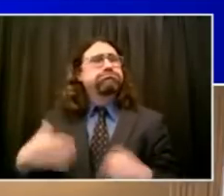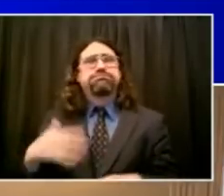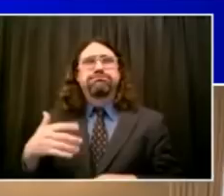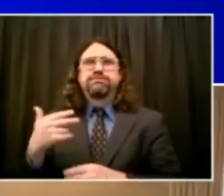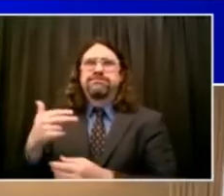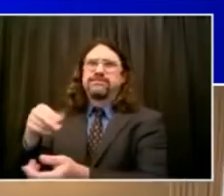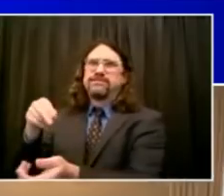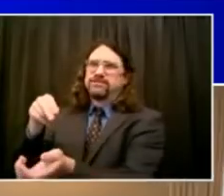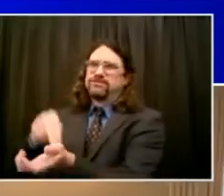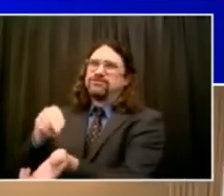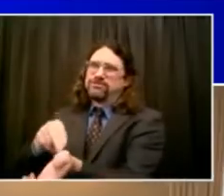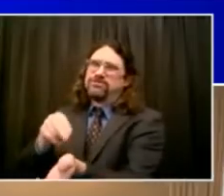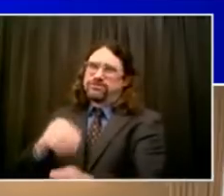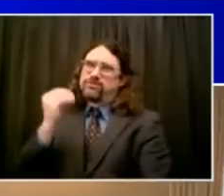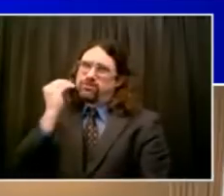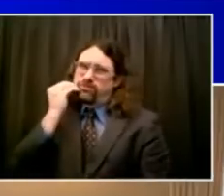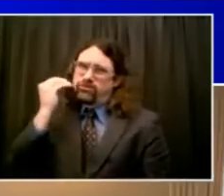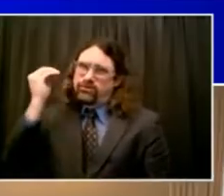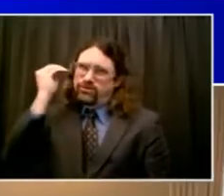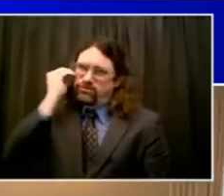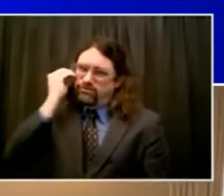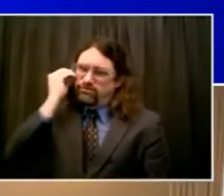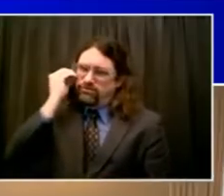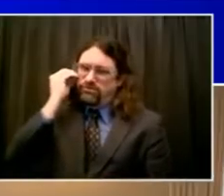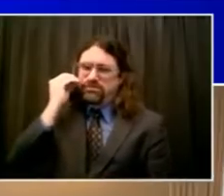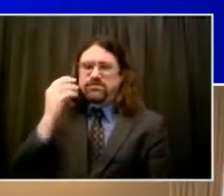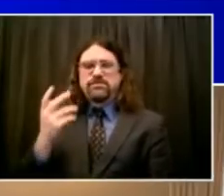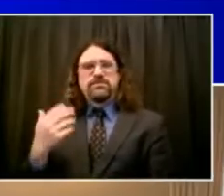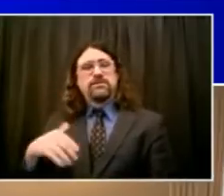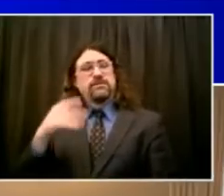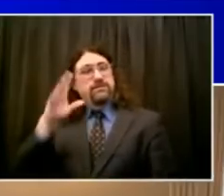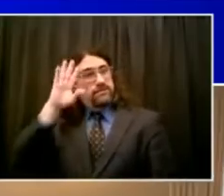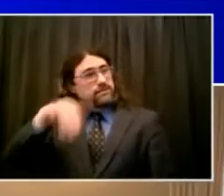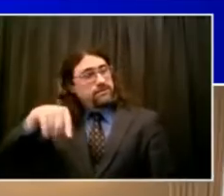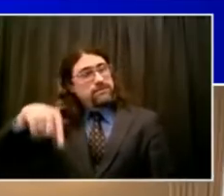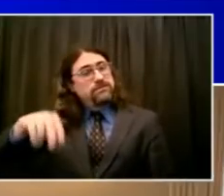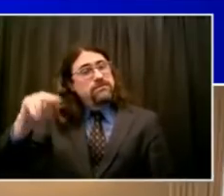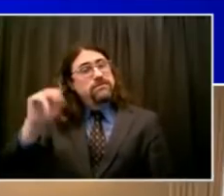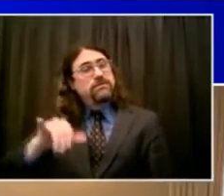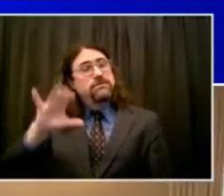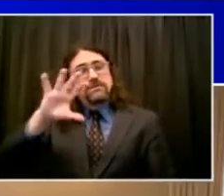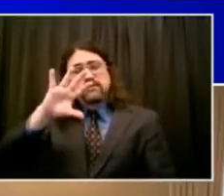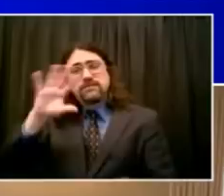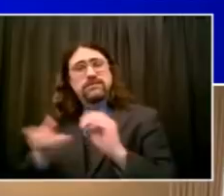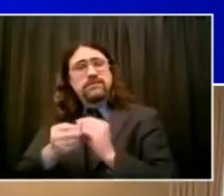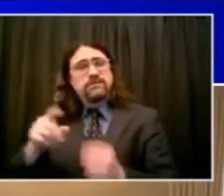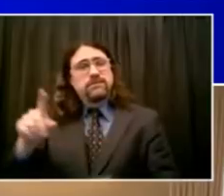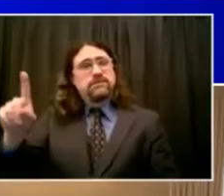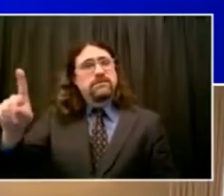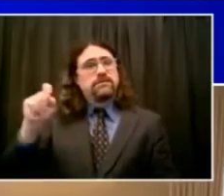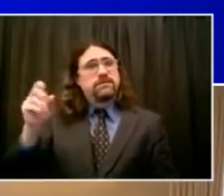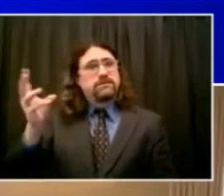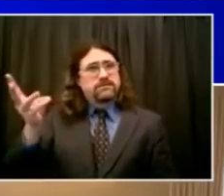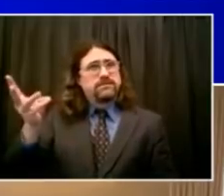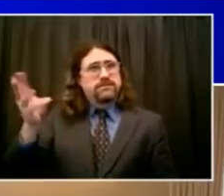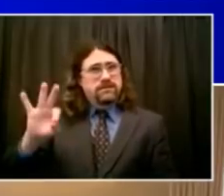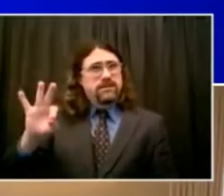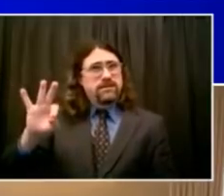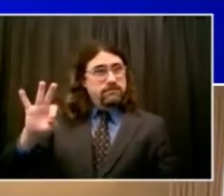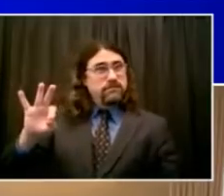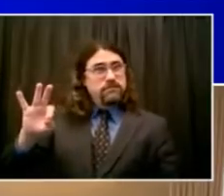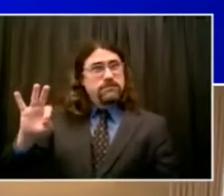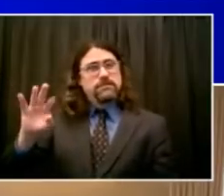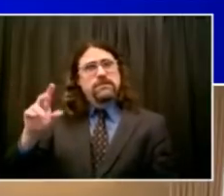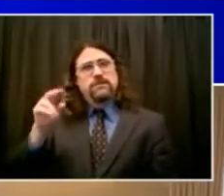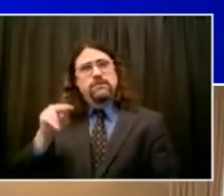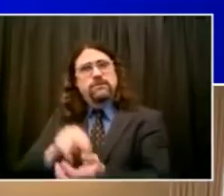And this whole crisis has made us think about what happens to folks who live in a nursing home anytime, but